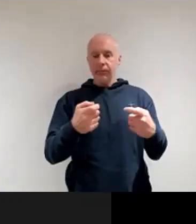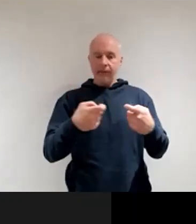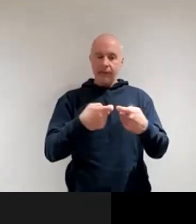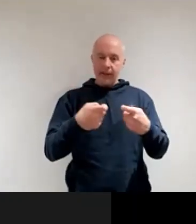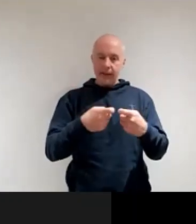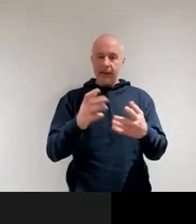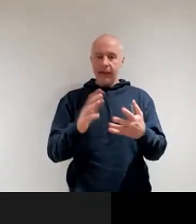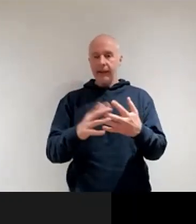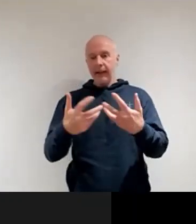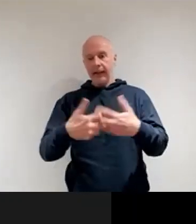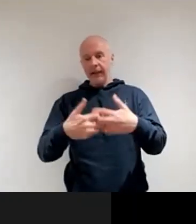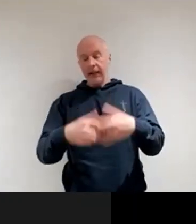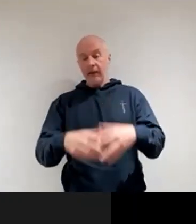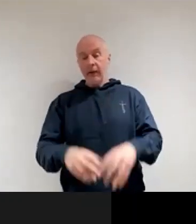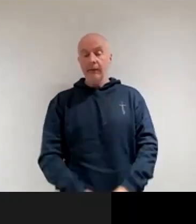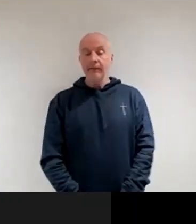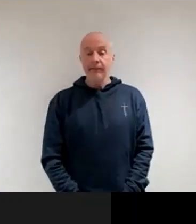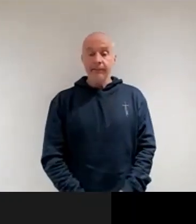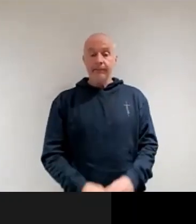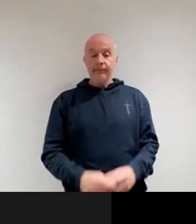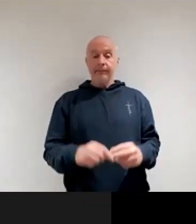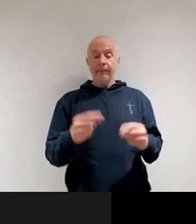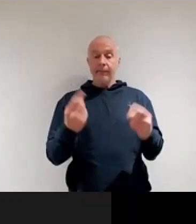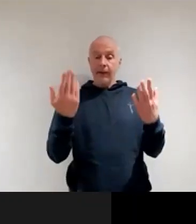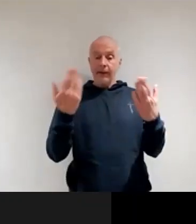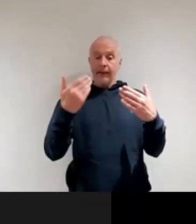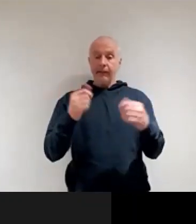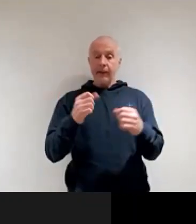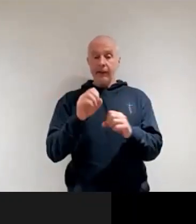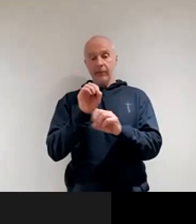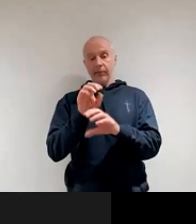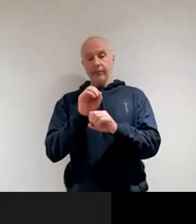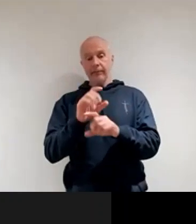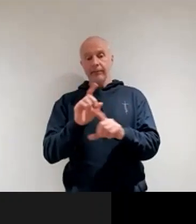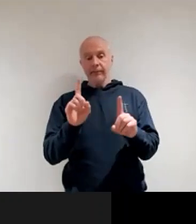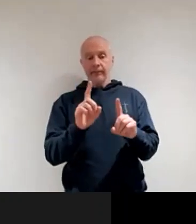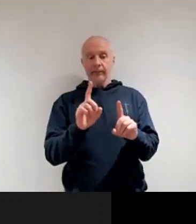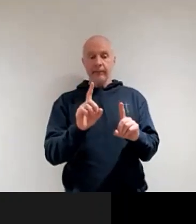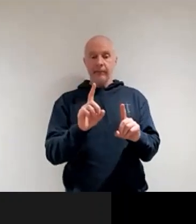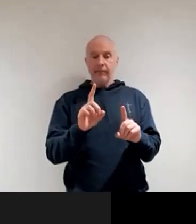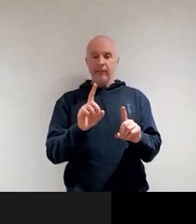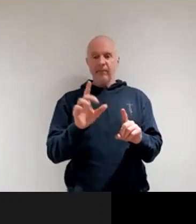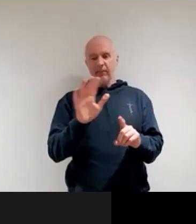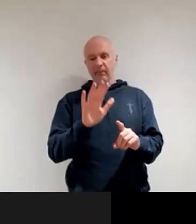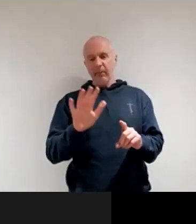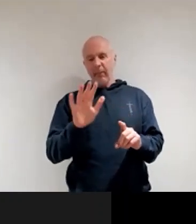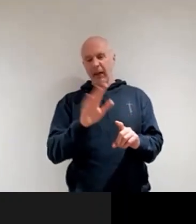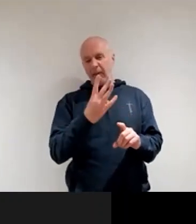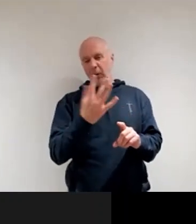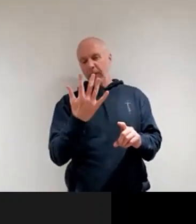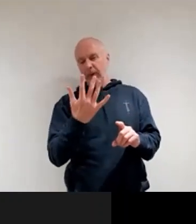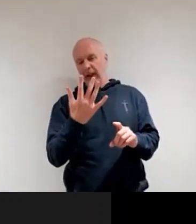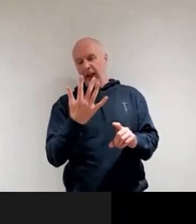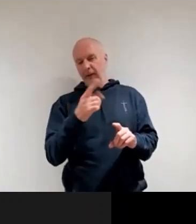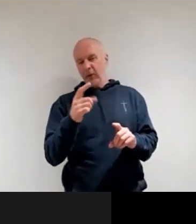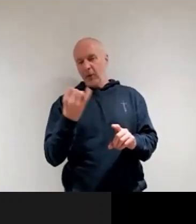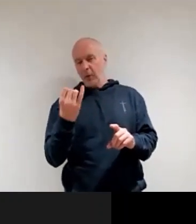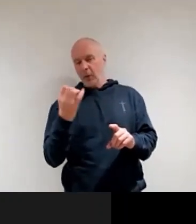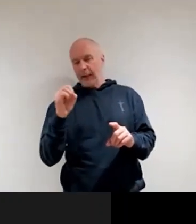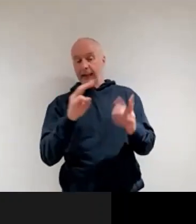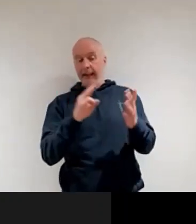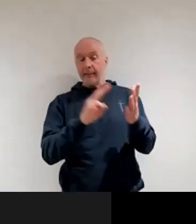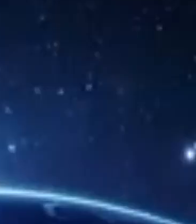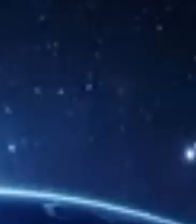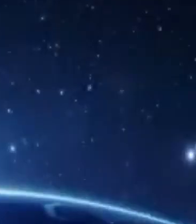couple of pointers. So this evening's talk, and I'll introduce our speaker very shortly, will last around 45 to 60 minutes. And at the end of